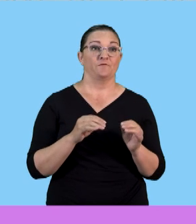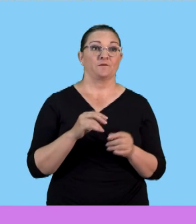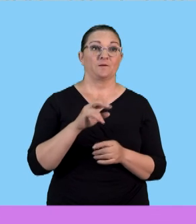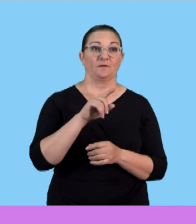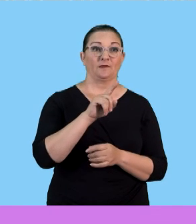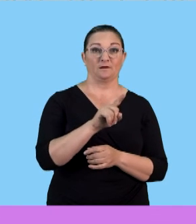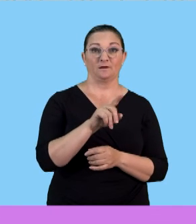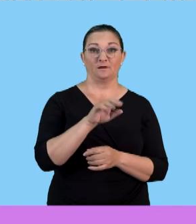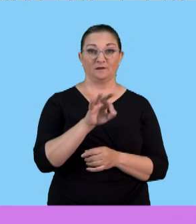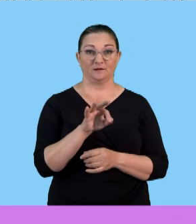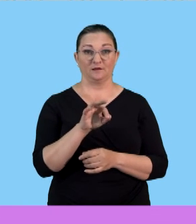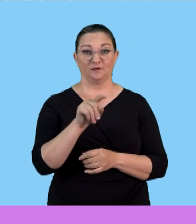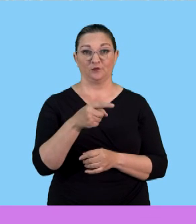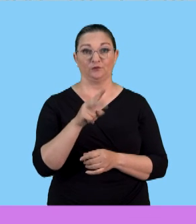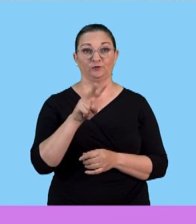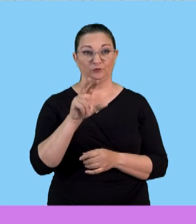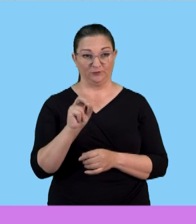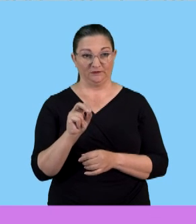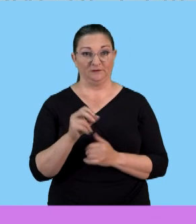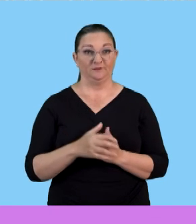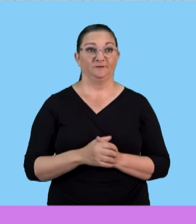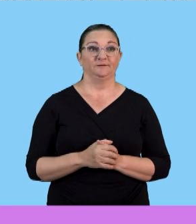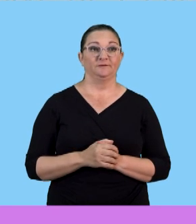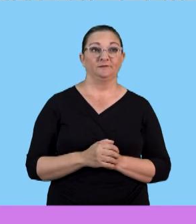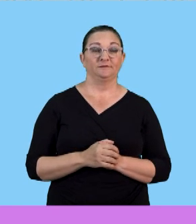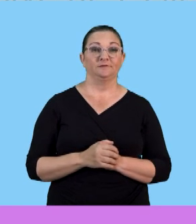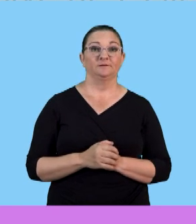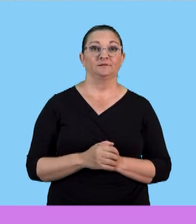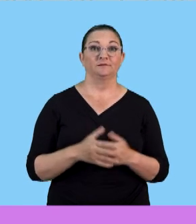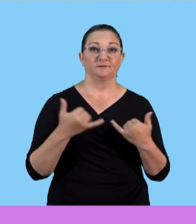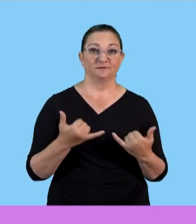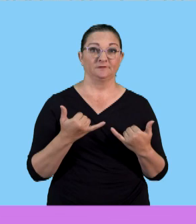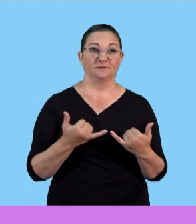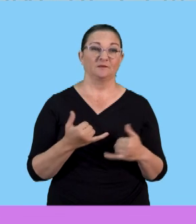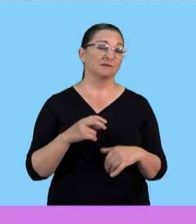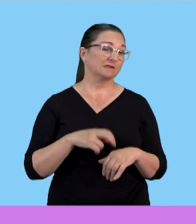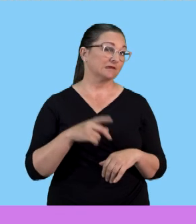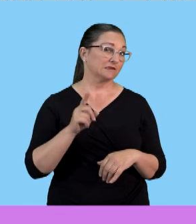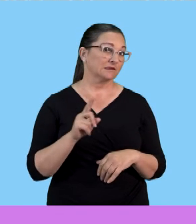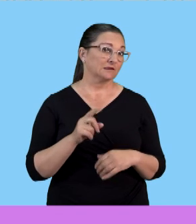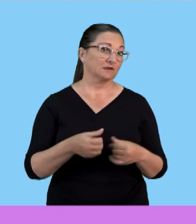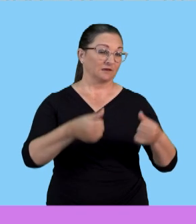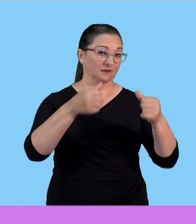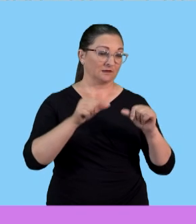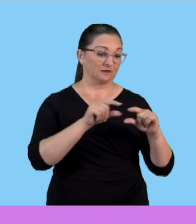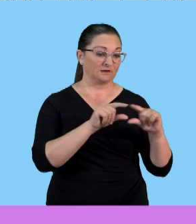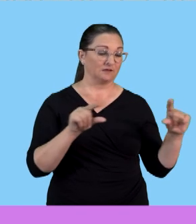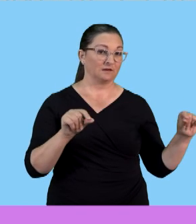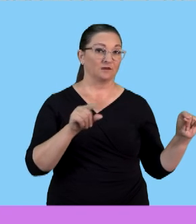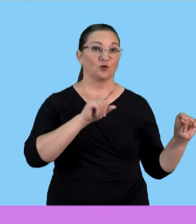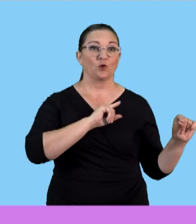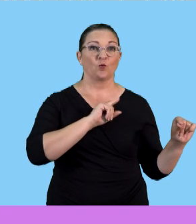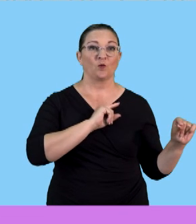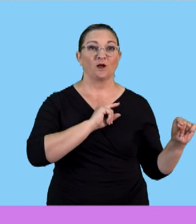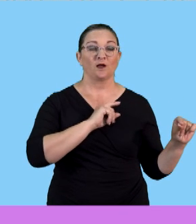we have 13 rand 20. Then, meaning we need to go to the third